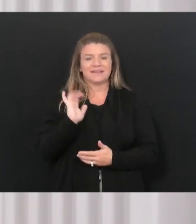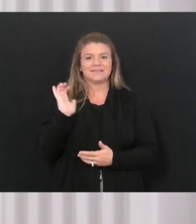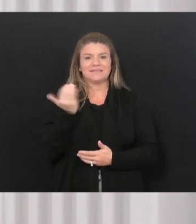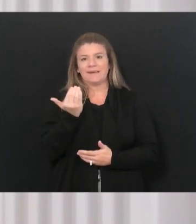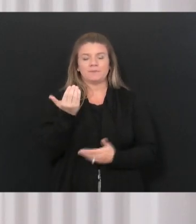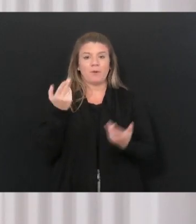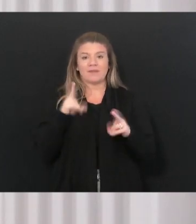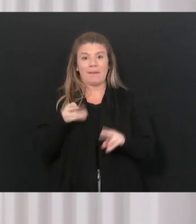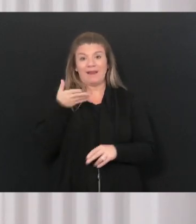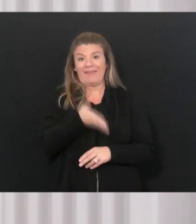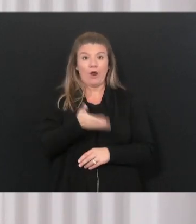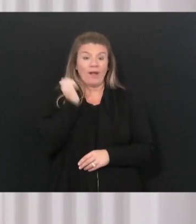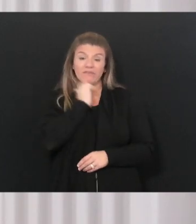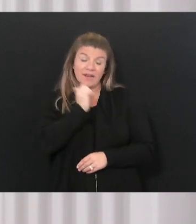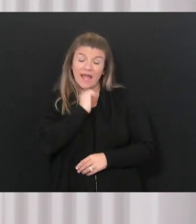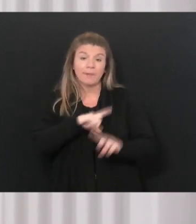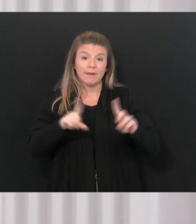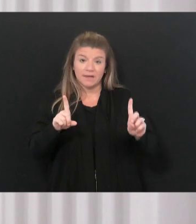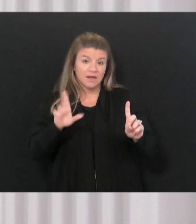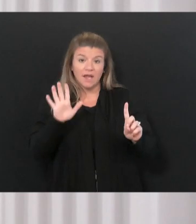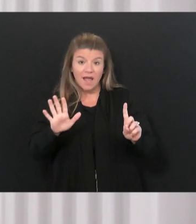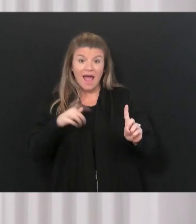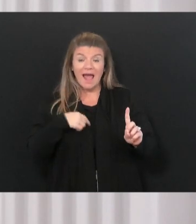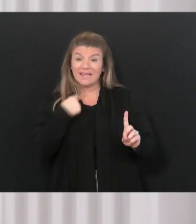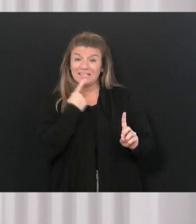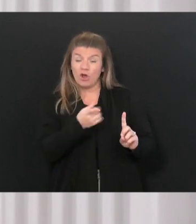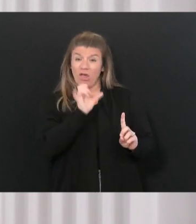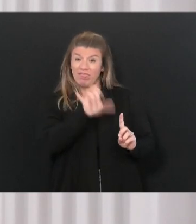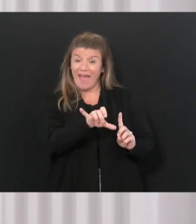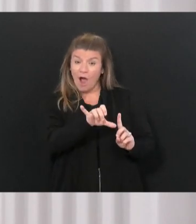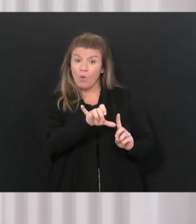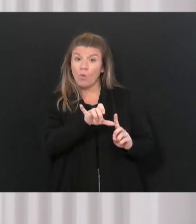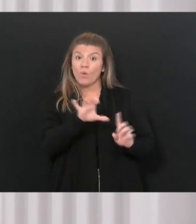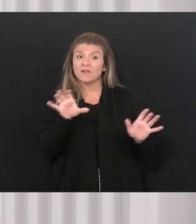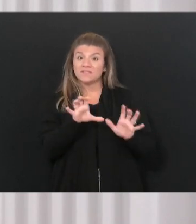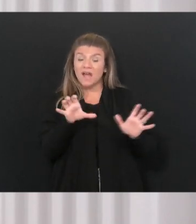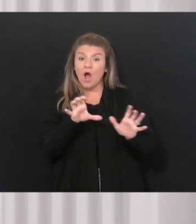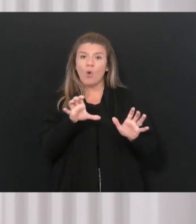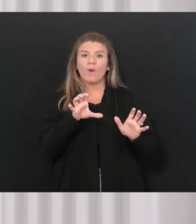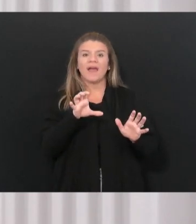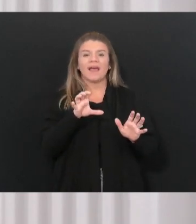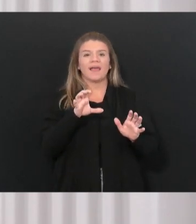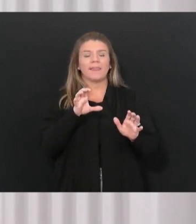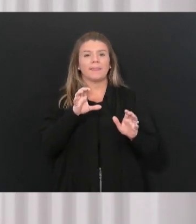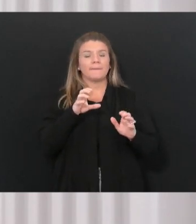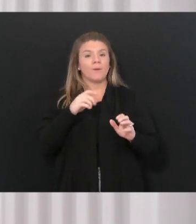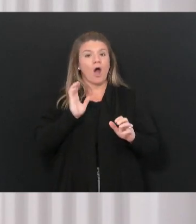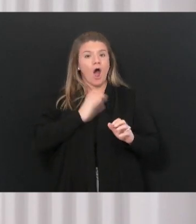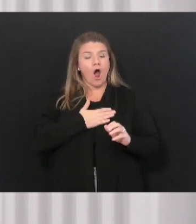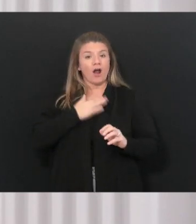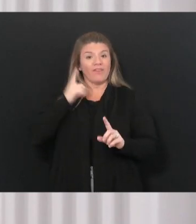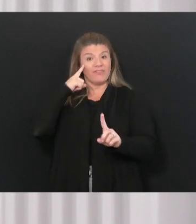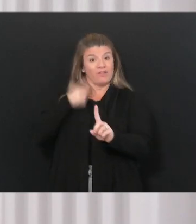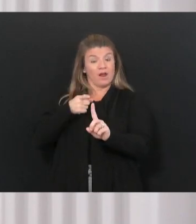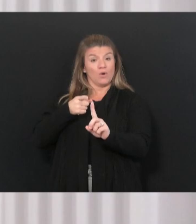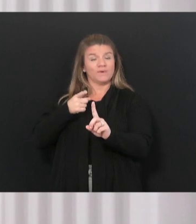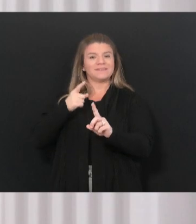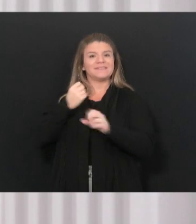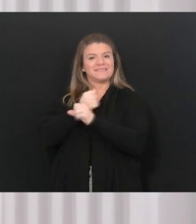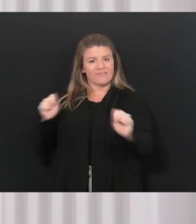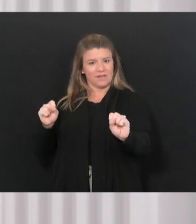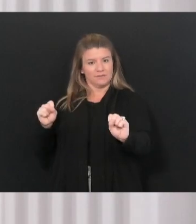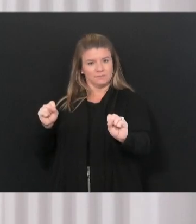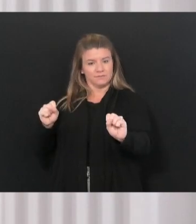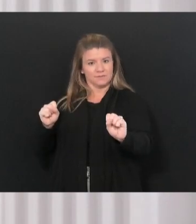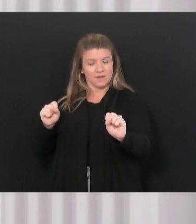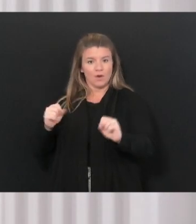day, but I can tell you that that was done with both the retailers in mind, the public safety in mind. We had some retailers tell us they would